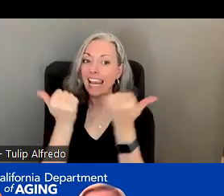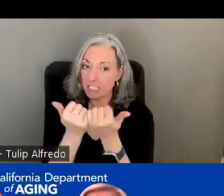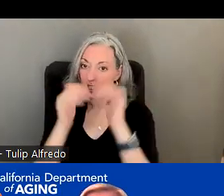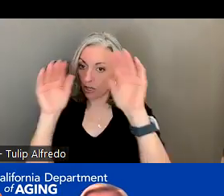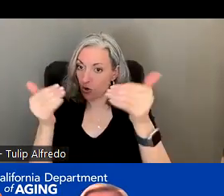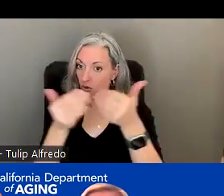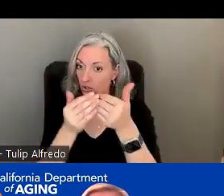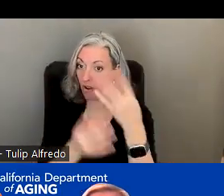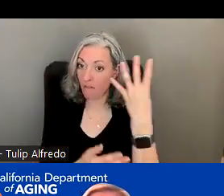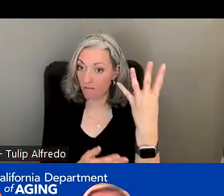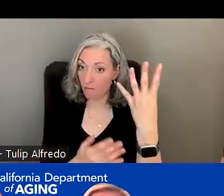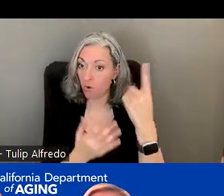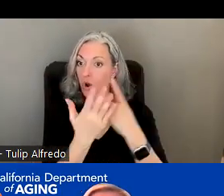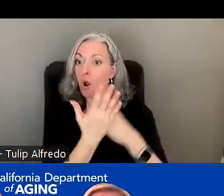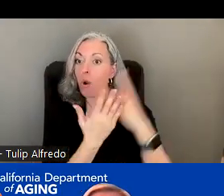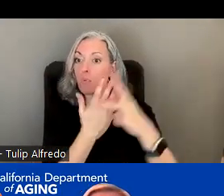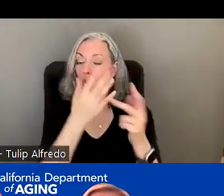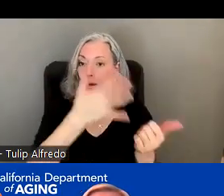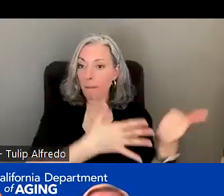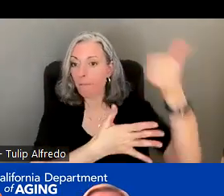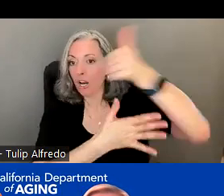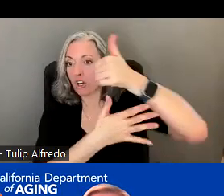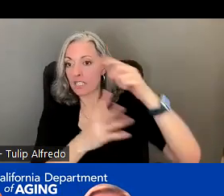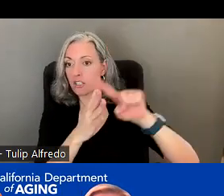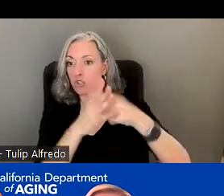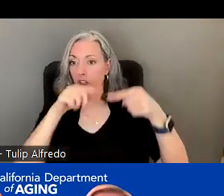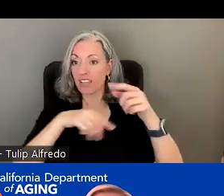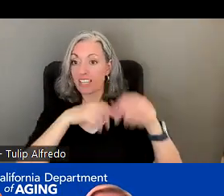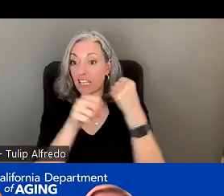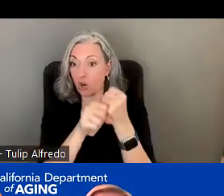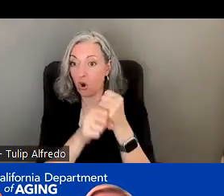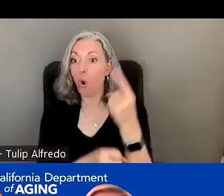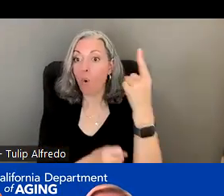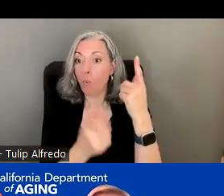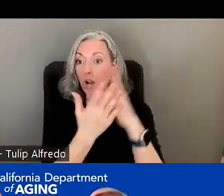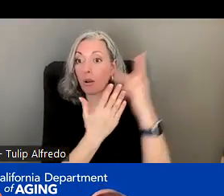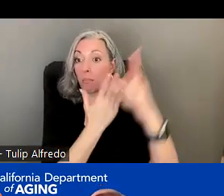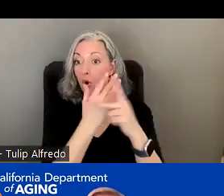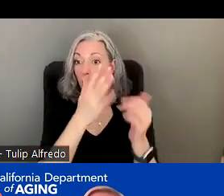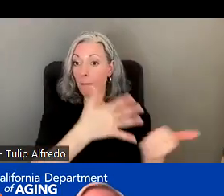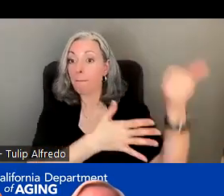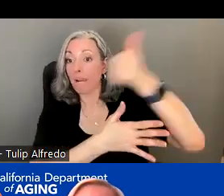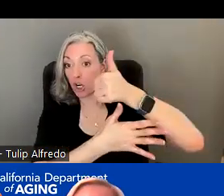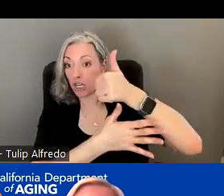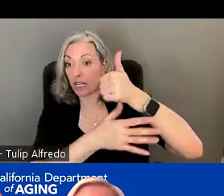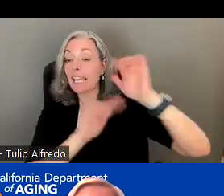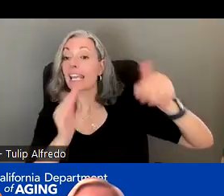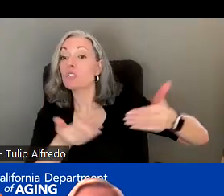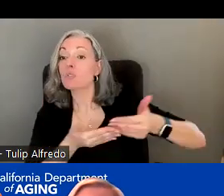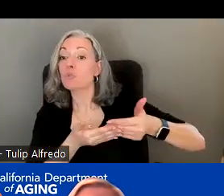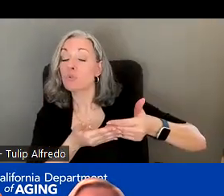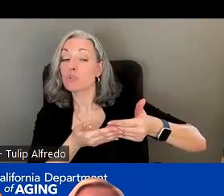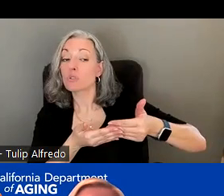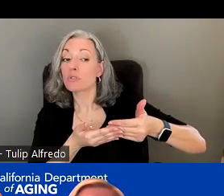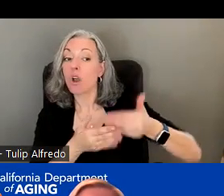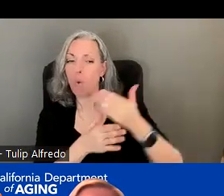4 program priorities at the start of this year. One of those program priorities that was introduced, and we'll share